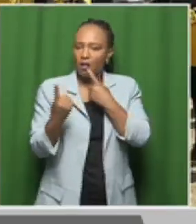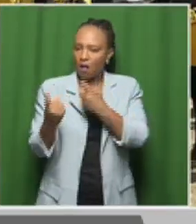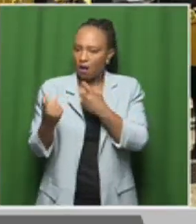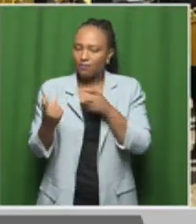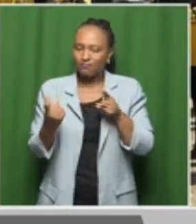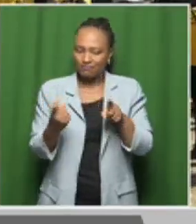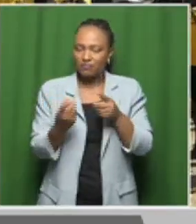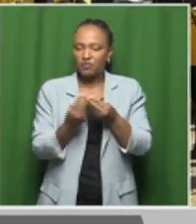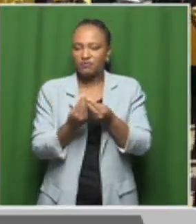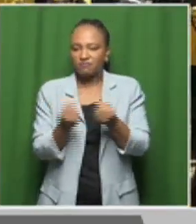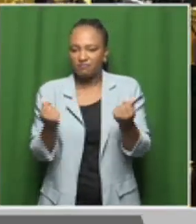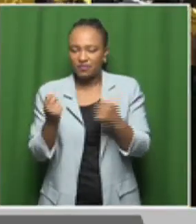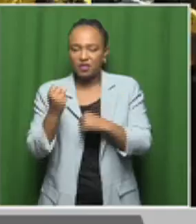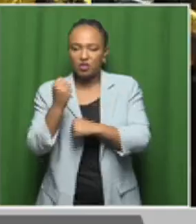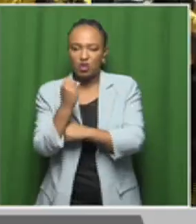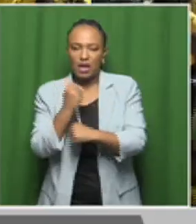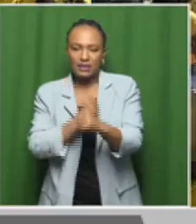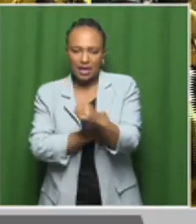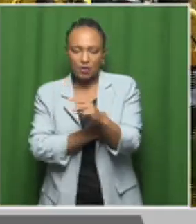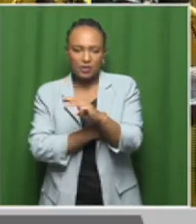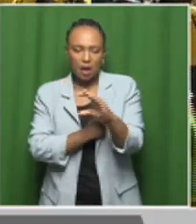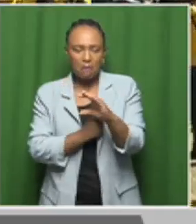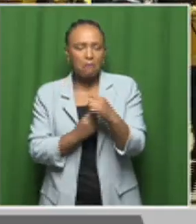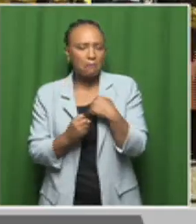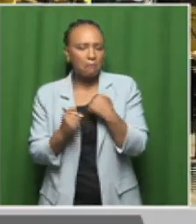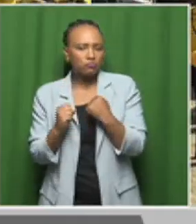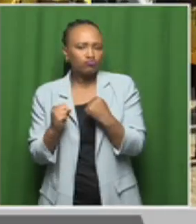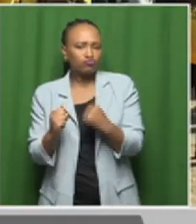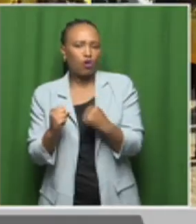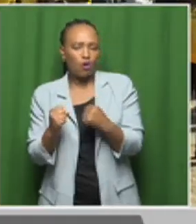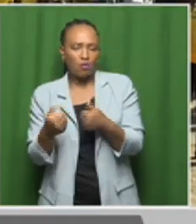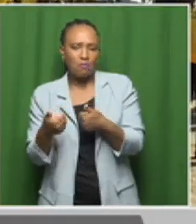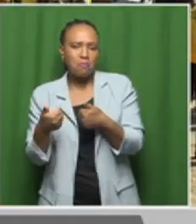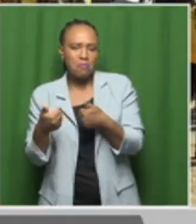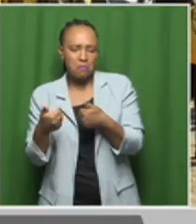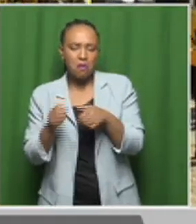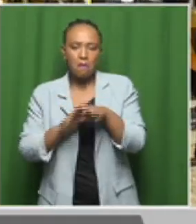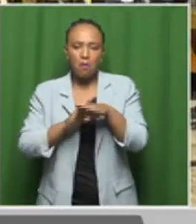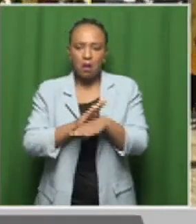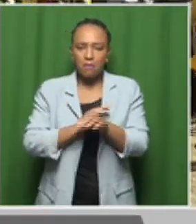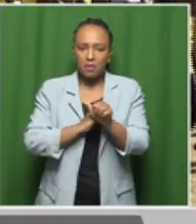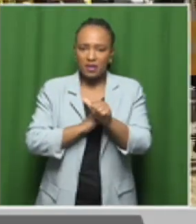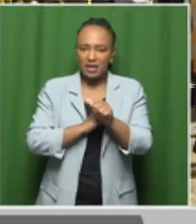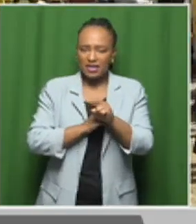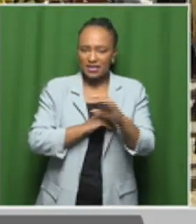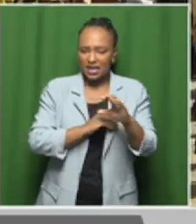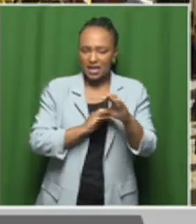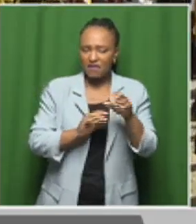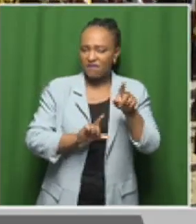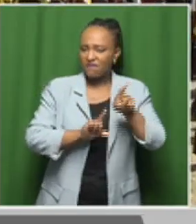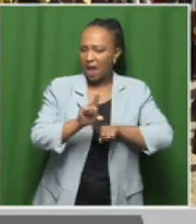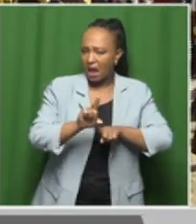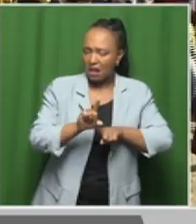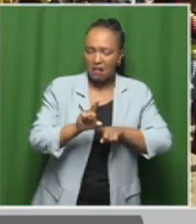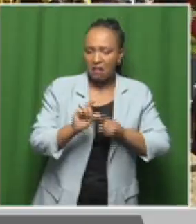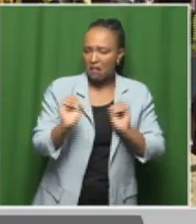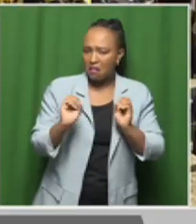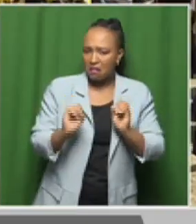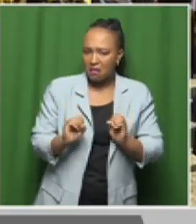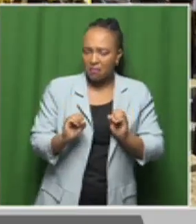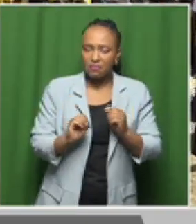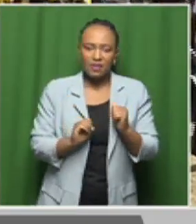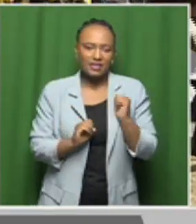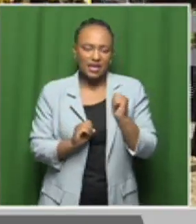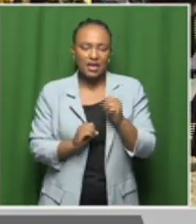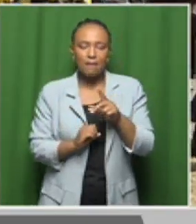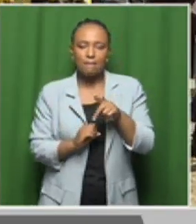Cape were very strong. There is no program of the ANC that had failed. Yesterday we had the Peter Mukaba Memorial Lecture